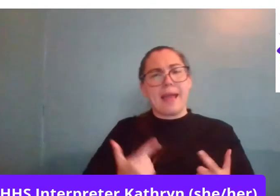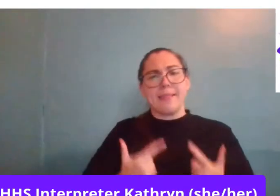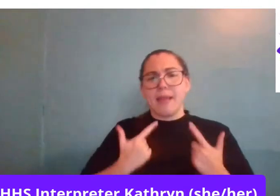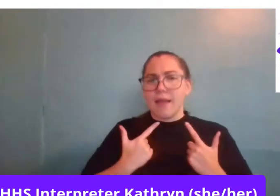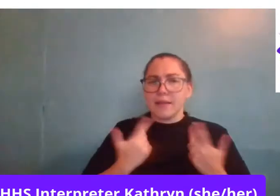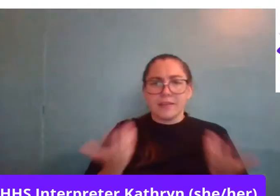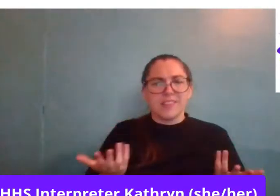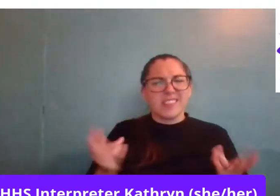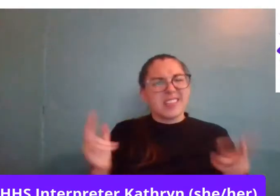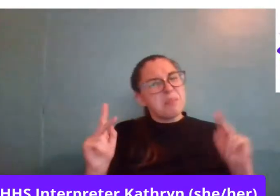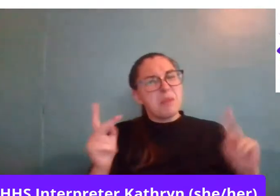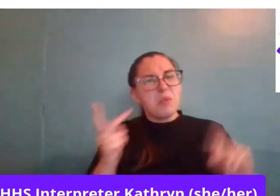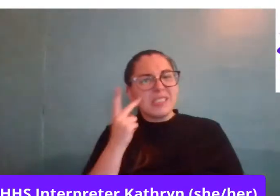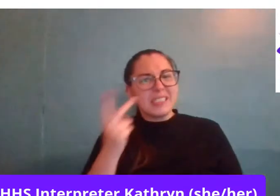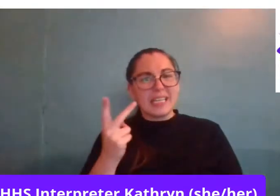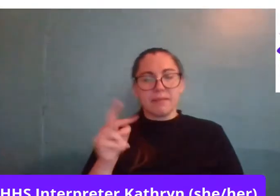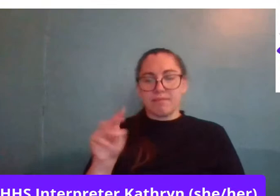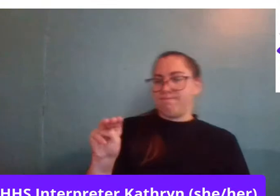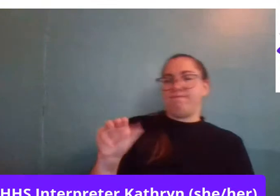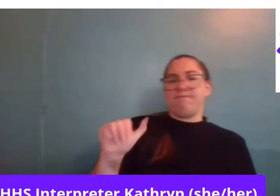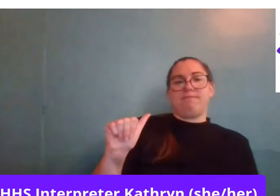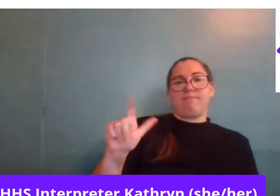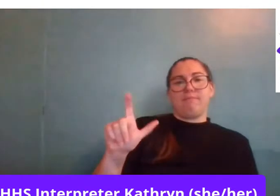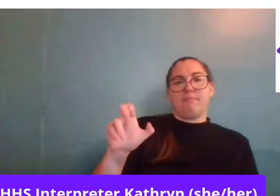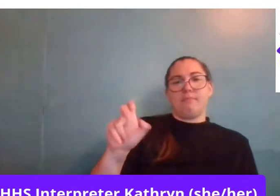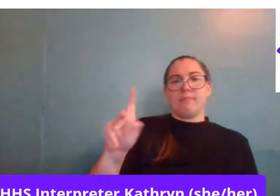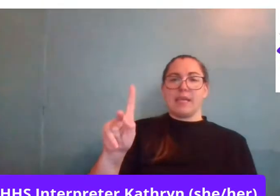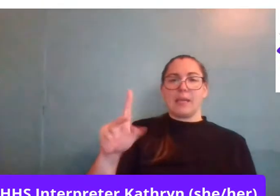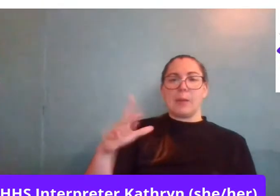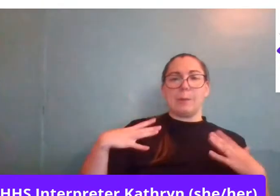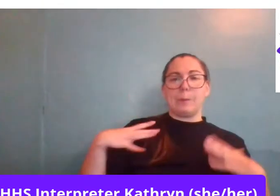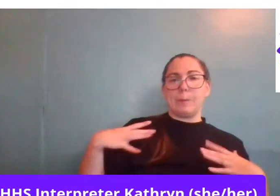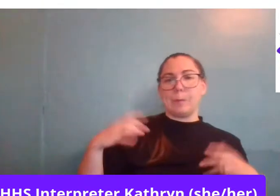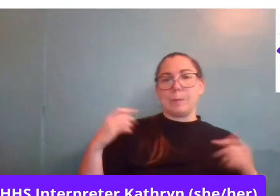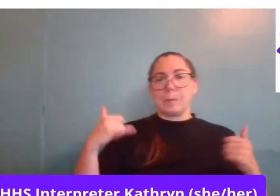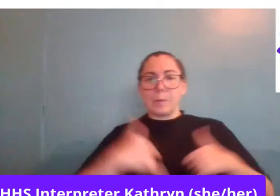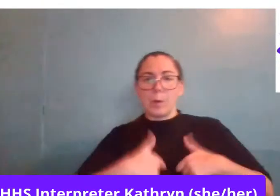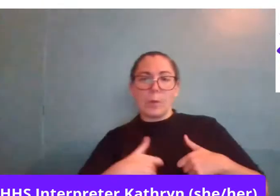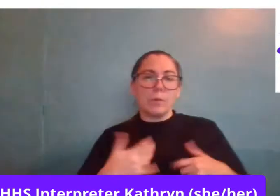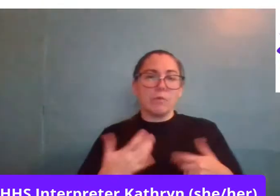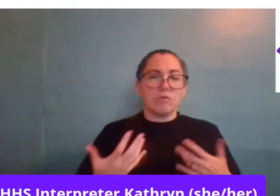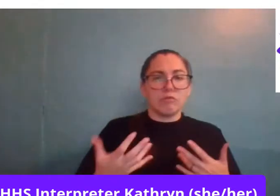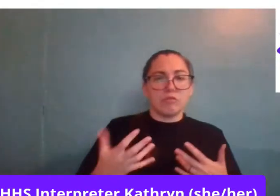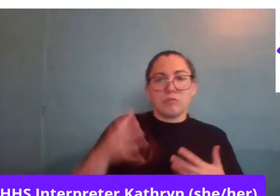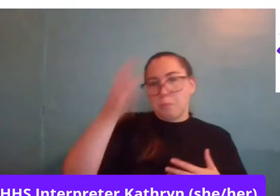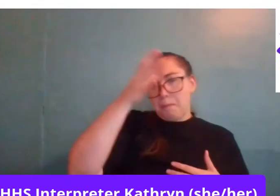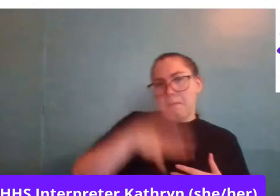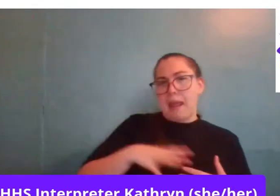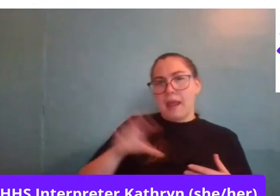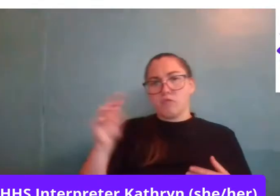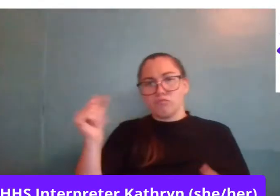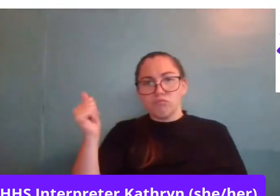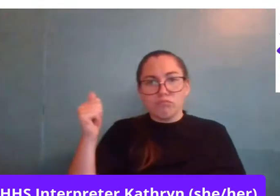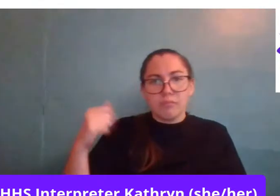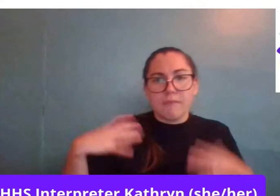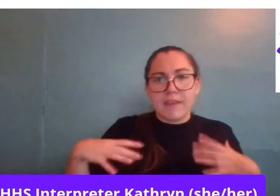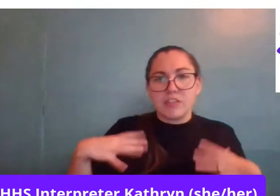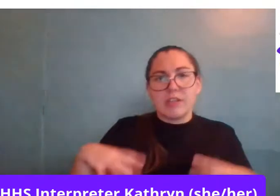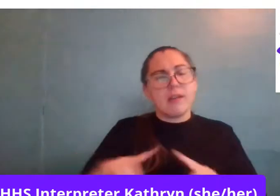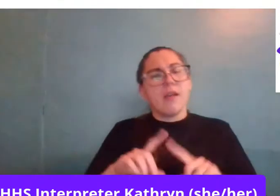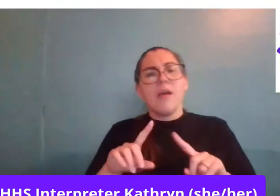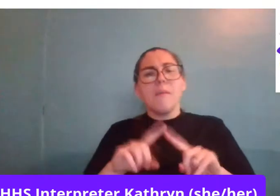People just see Malik, the Kojic man, the dresser, the fashionista, whatever you want to say, but they need to really